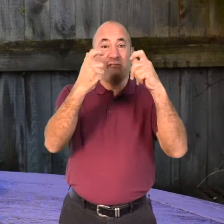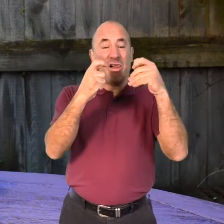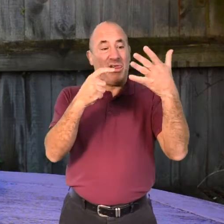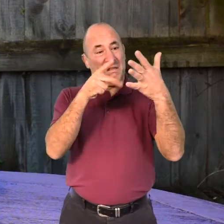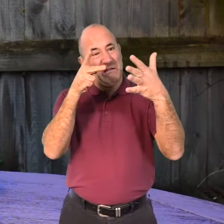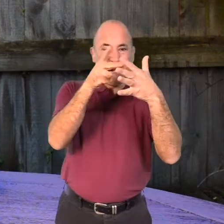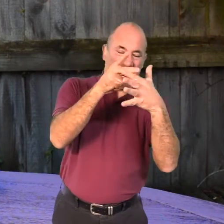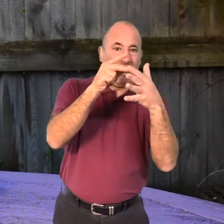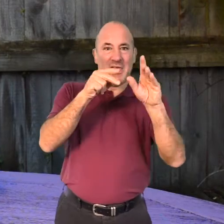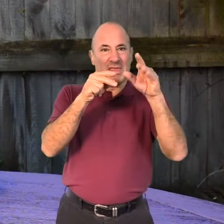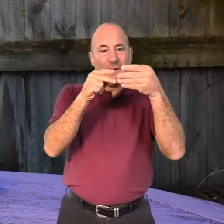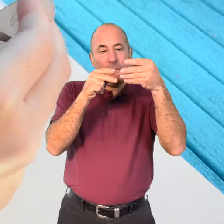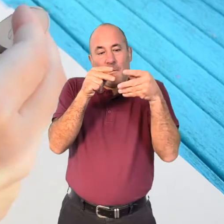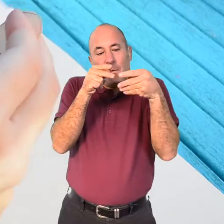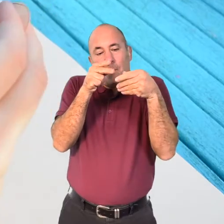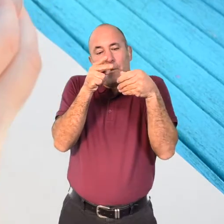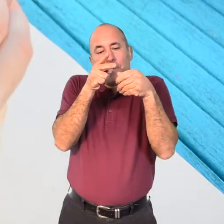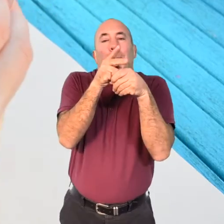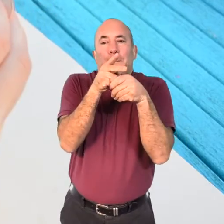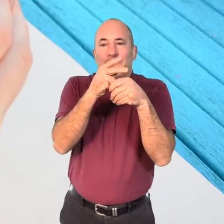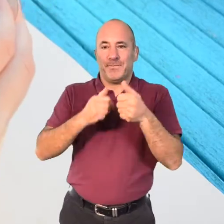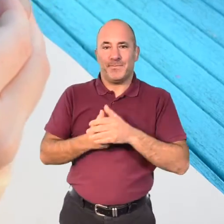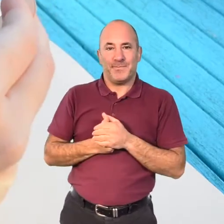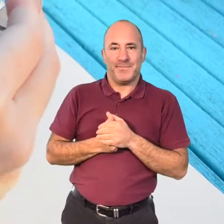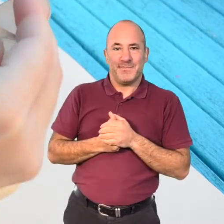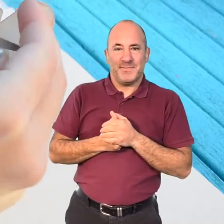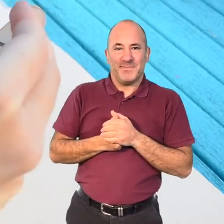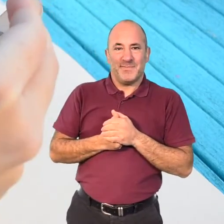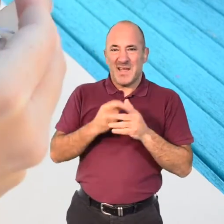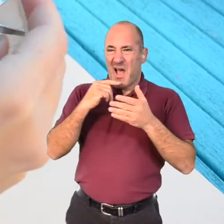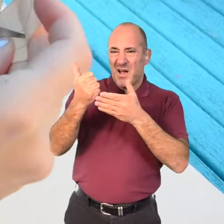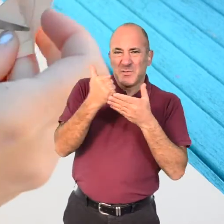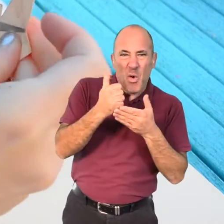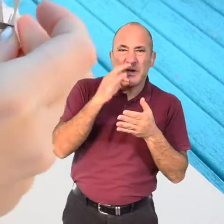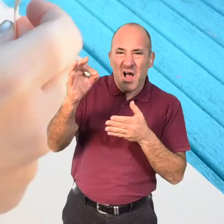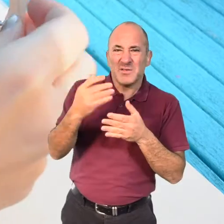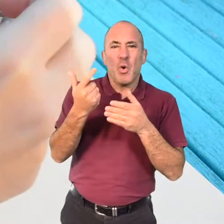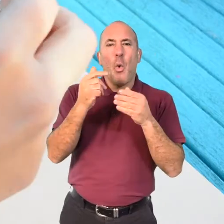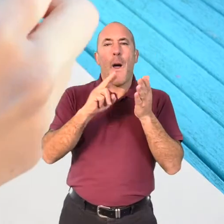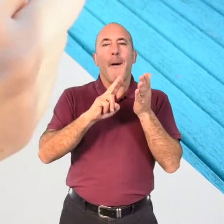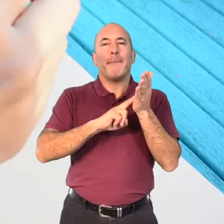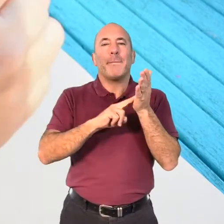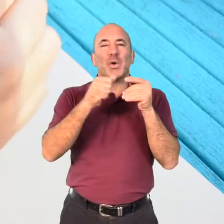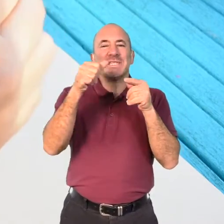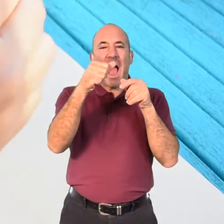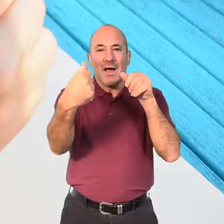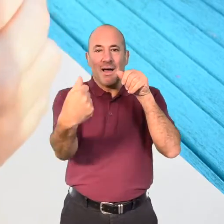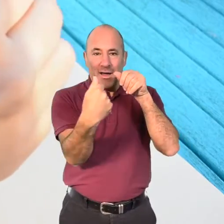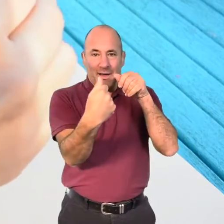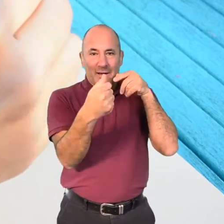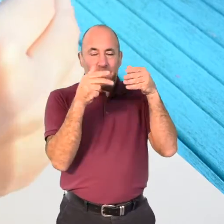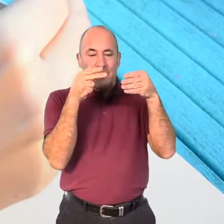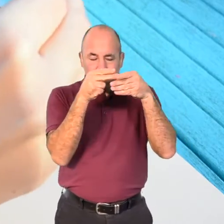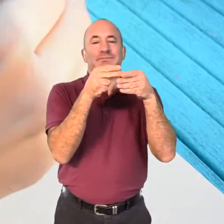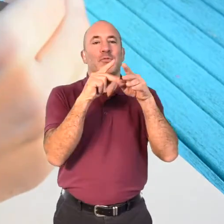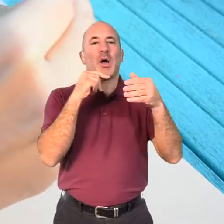fingers are not in the way on the other side. You can always ask for support or stick a piece of blue tack on the other side of the butterfly where